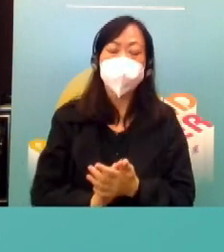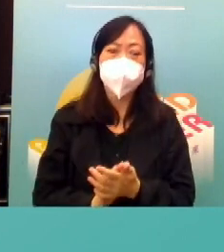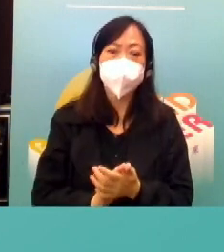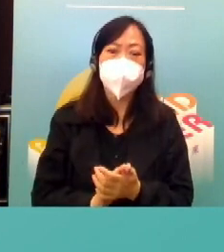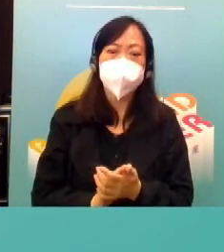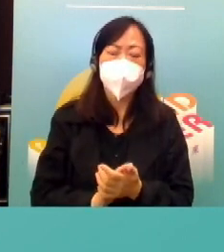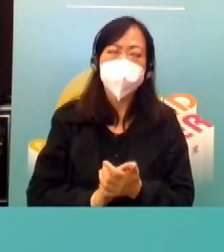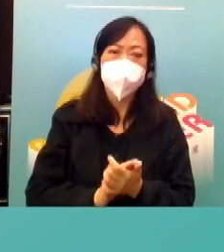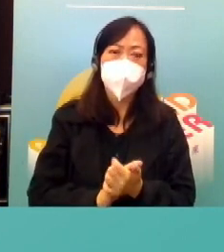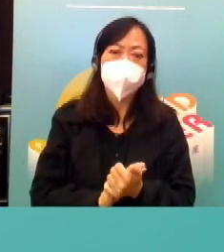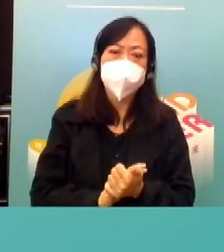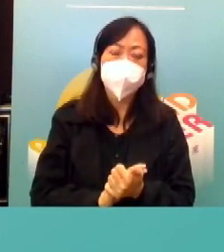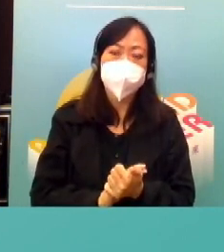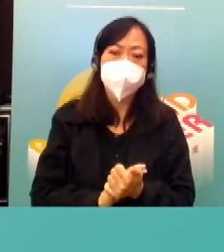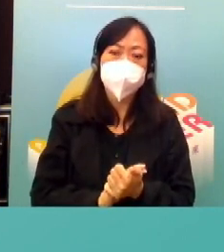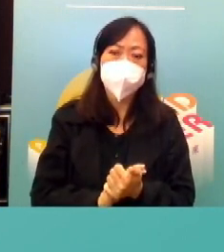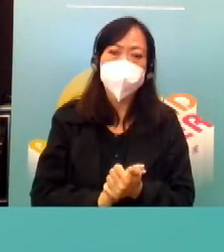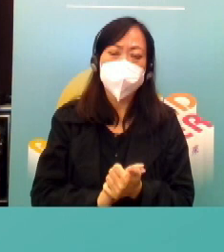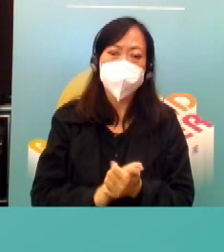huge, substantial